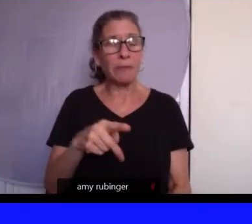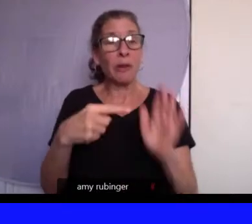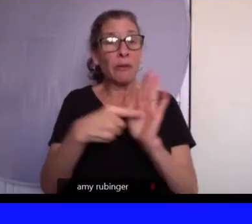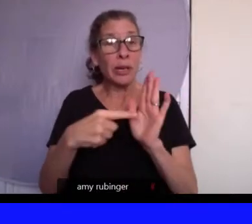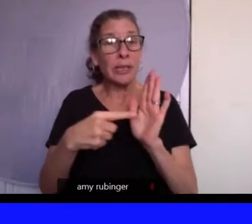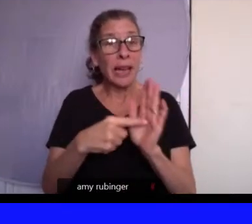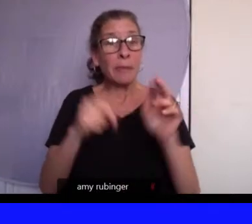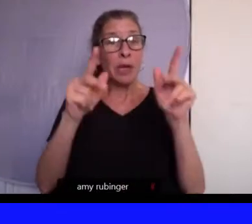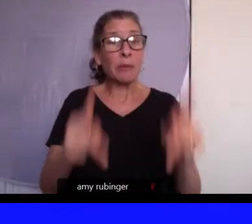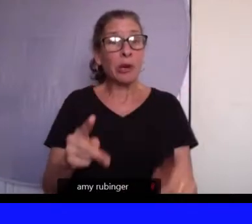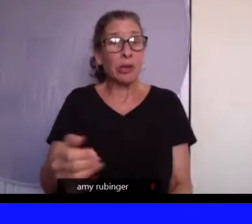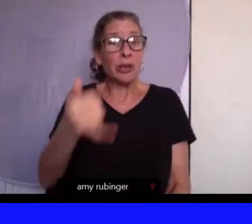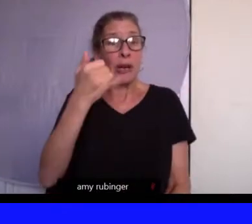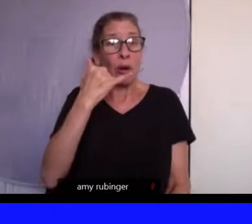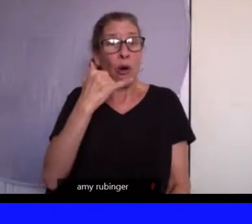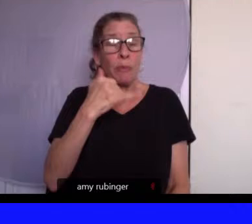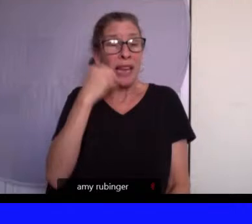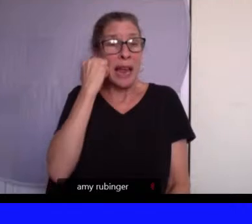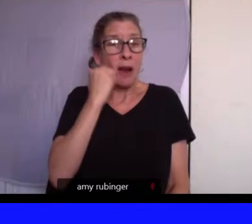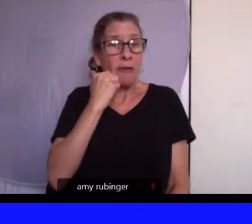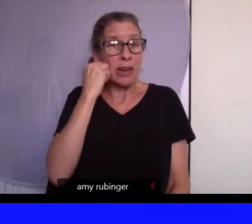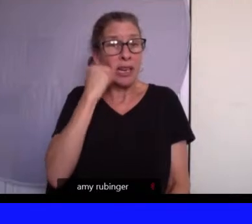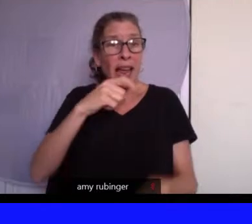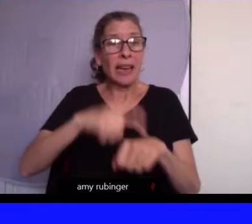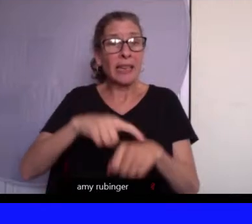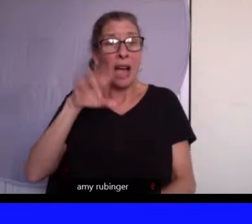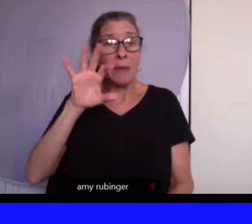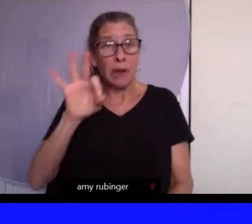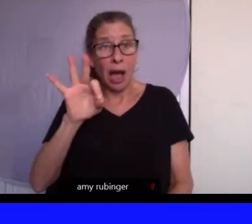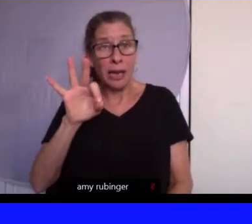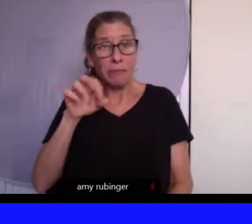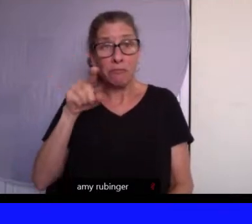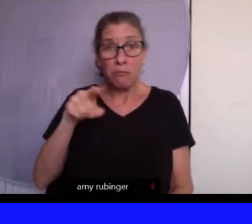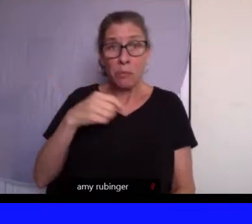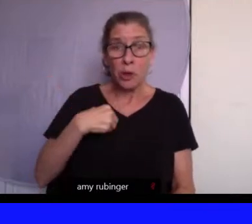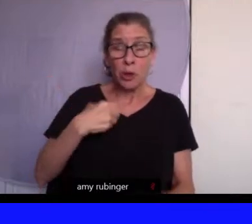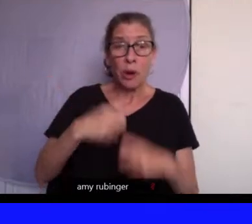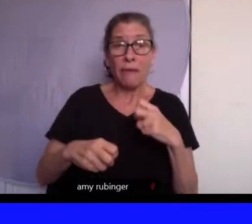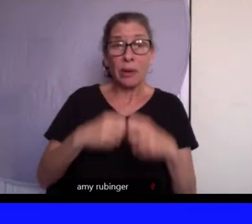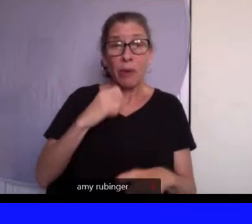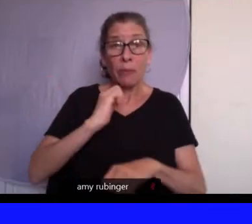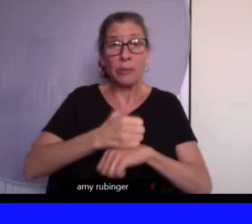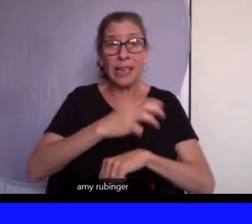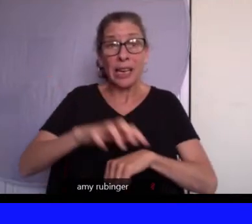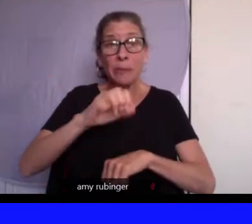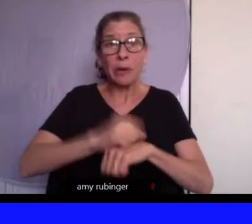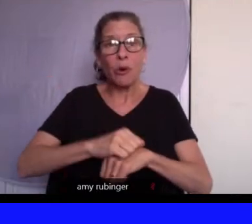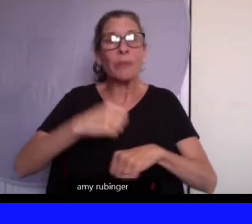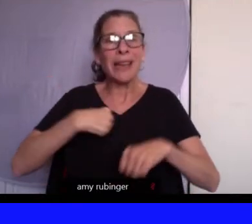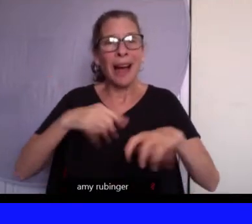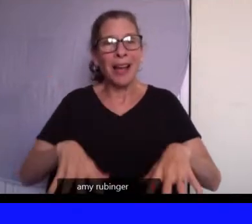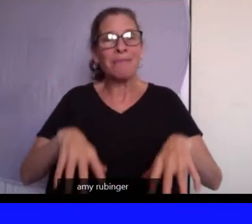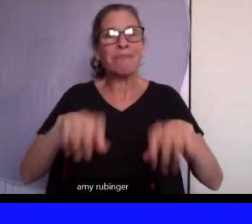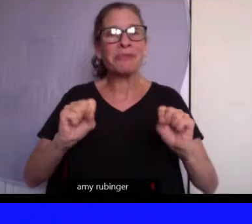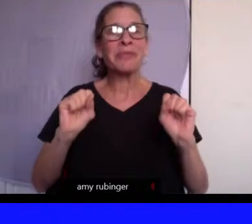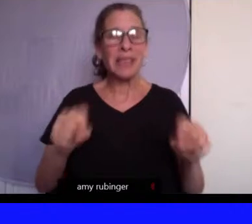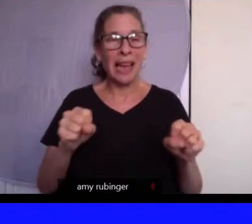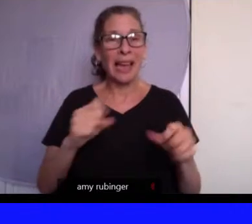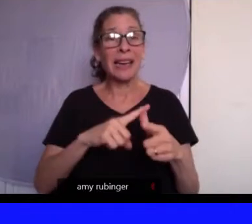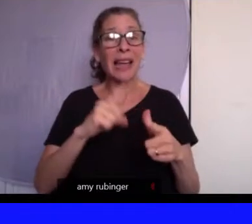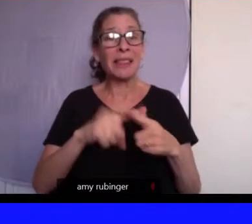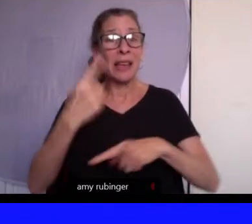that's a great point. I mean, we looked at the medical care, and we actually went in with a bias that these patients need modified